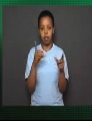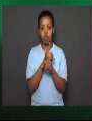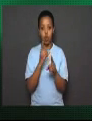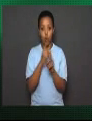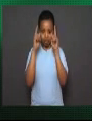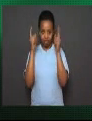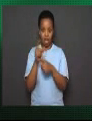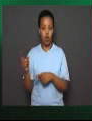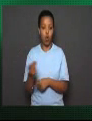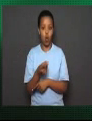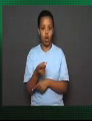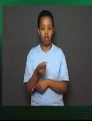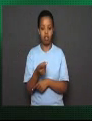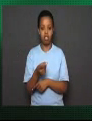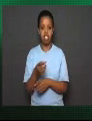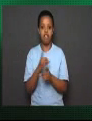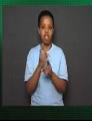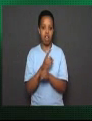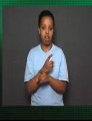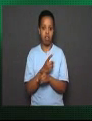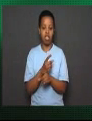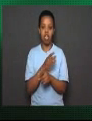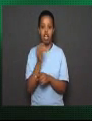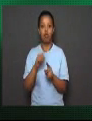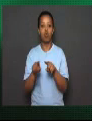can result in a number of issues.